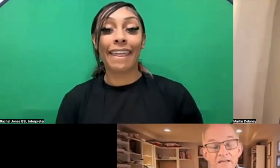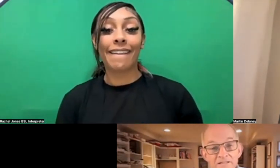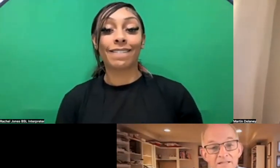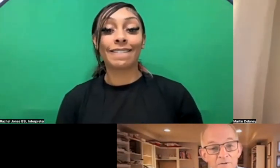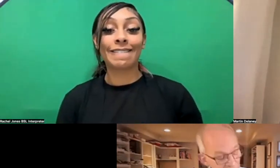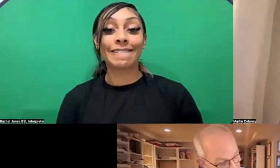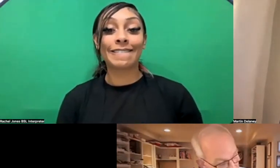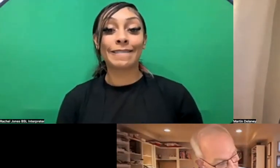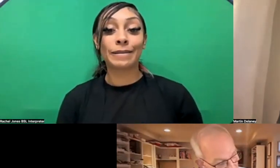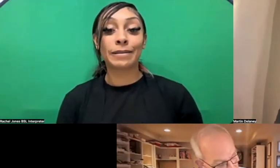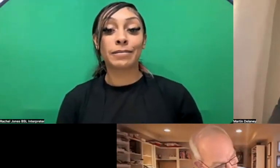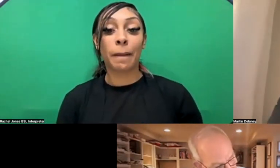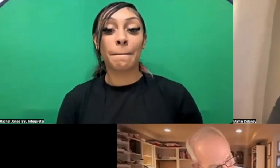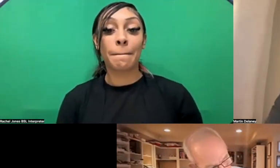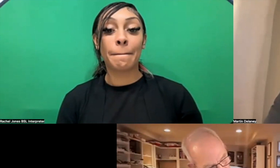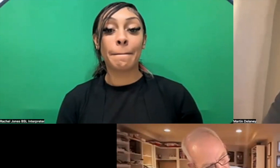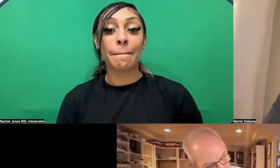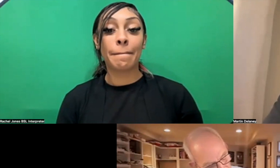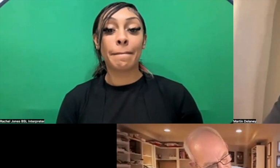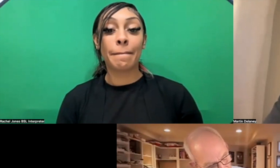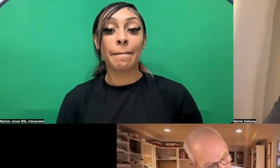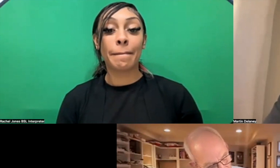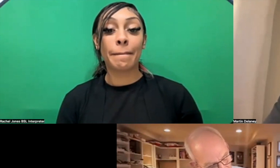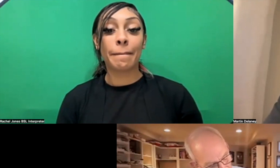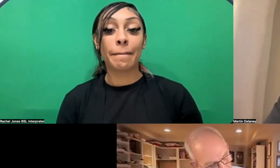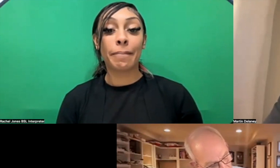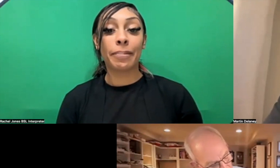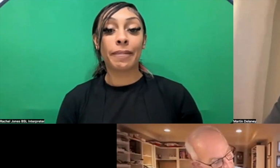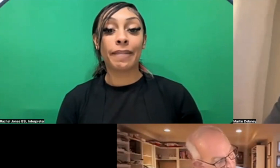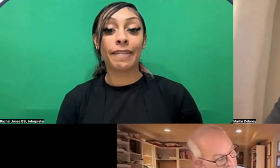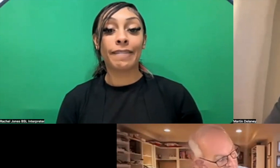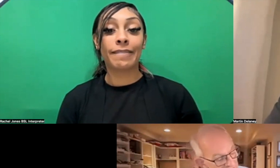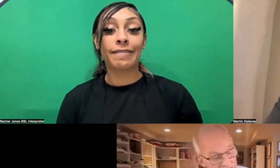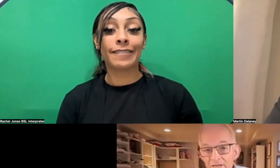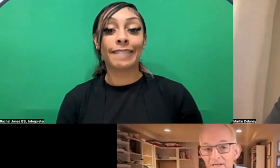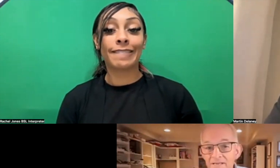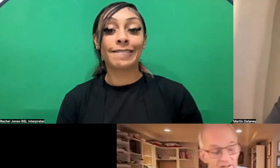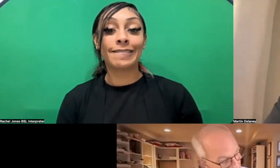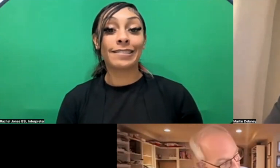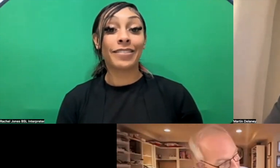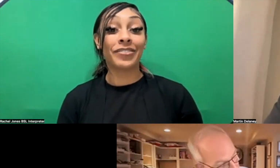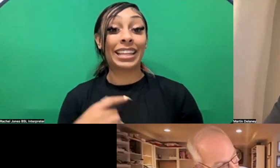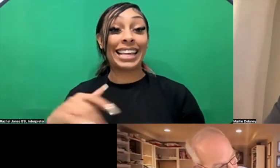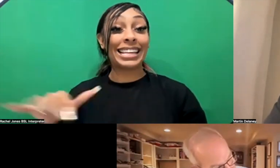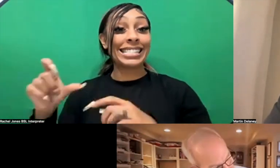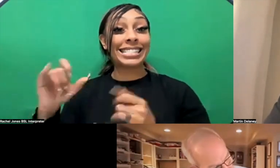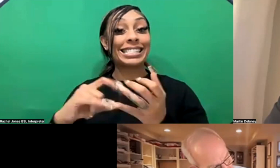get a continuous pitch slide. And in fact, I can play a scale that way.